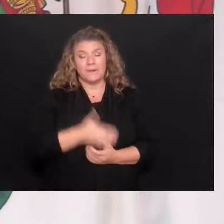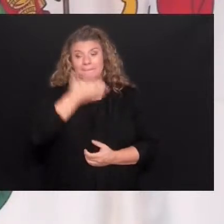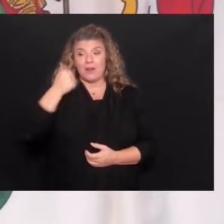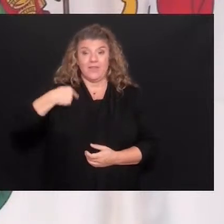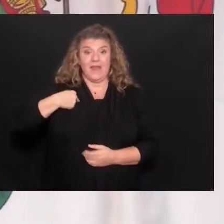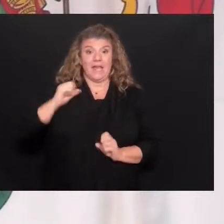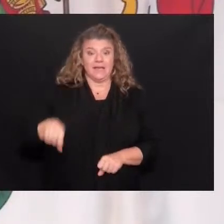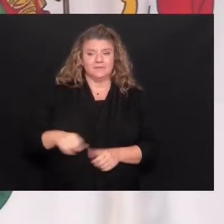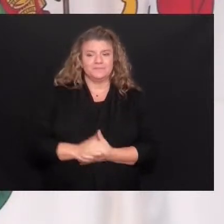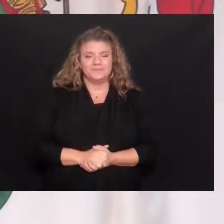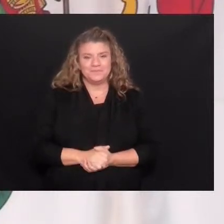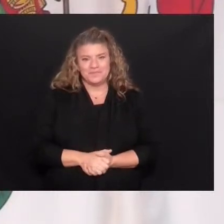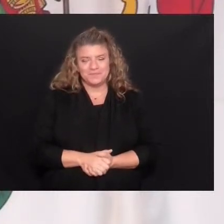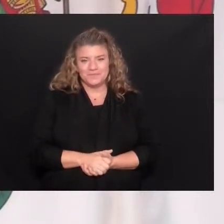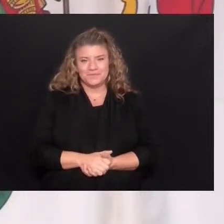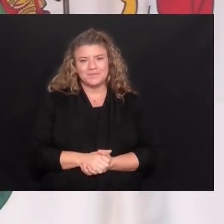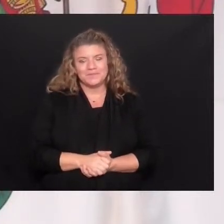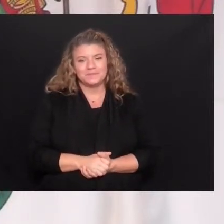than I.